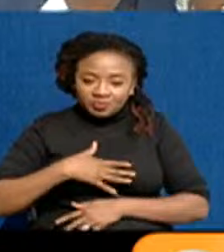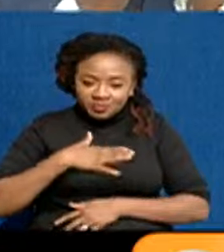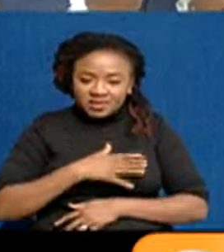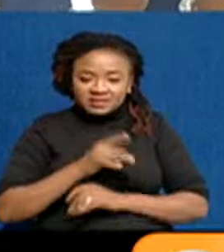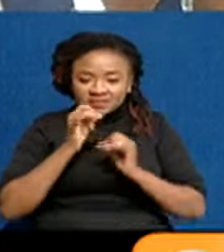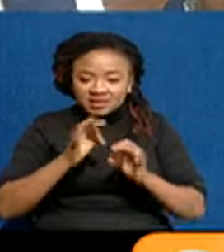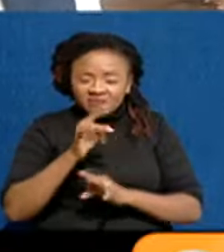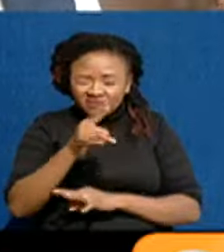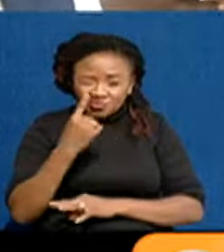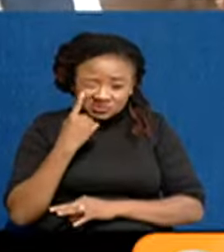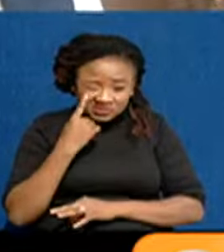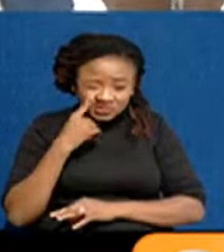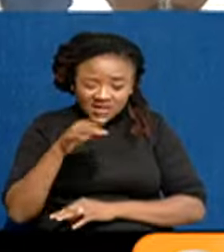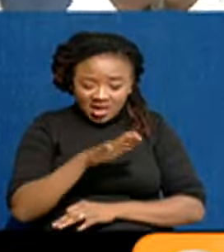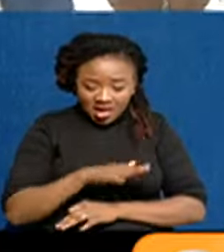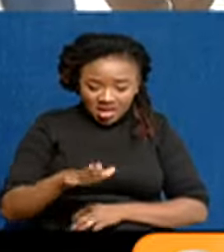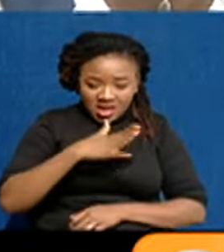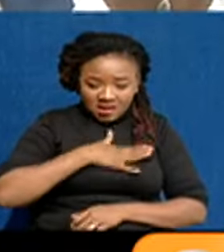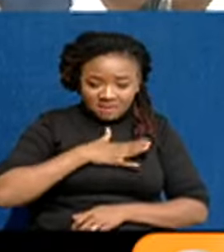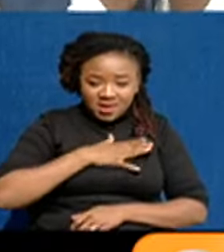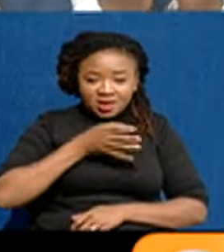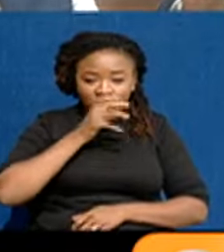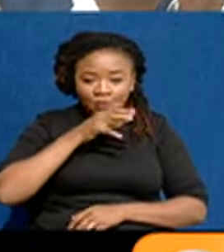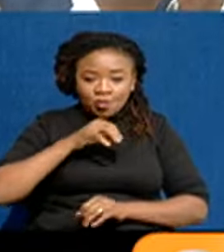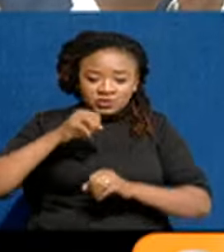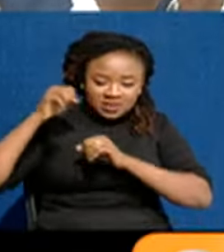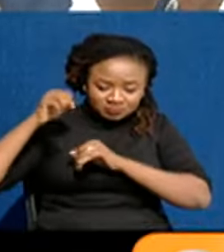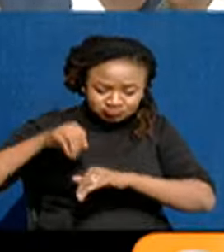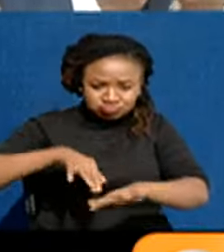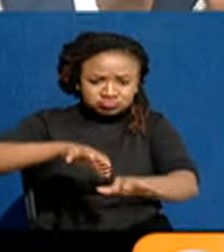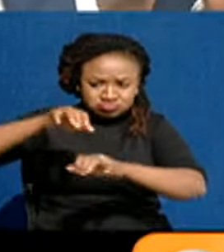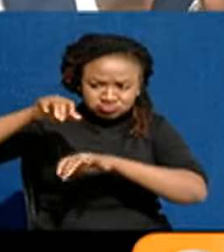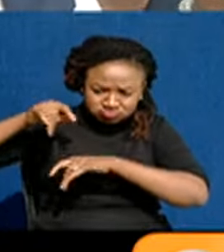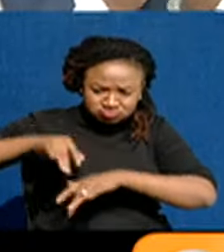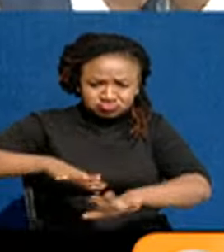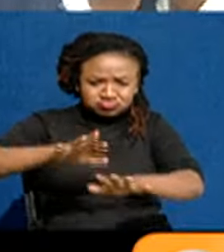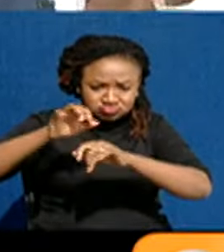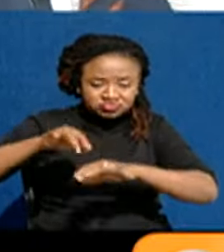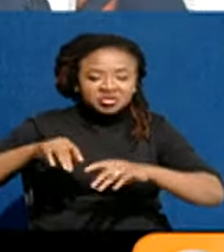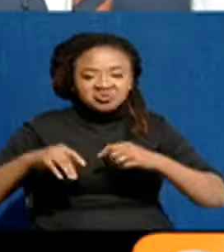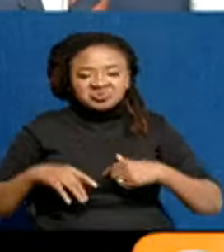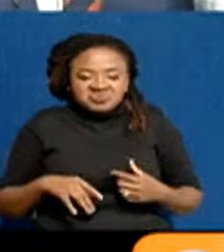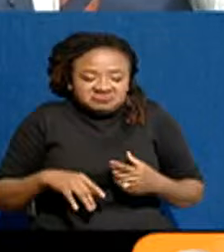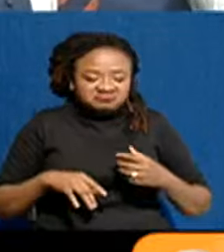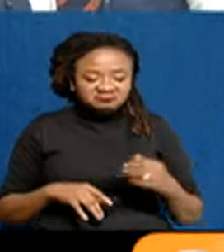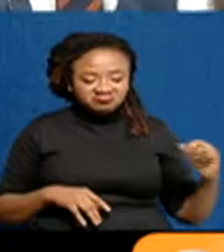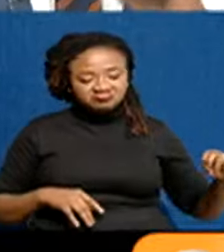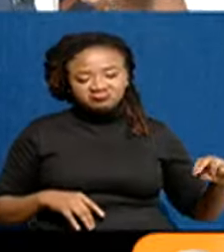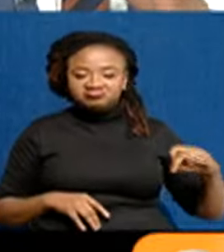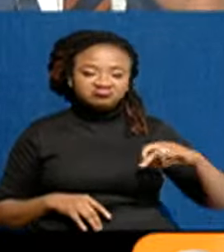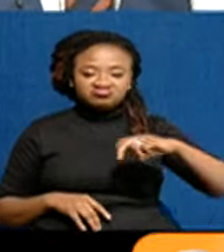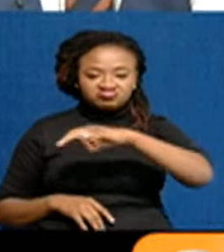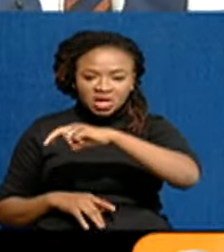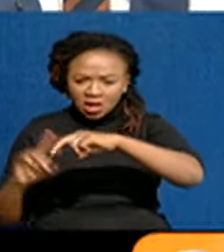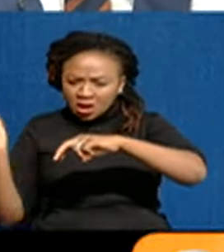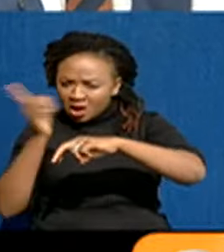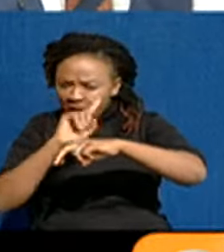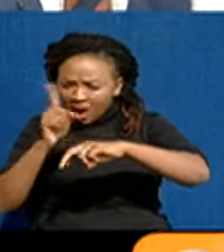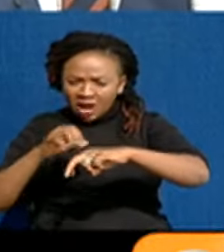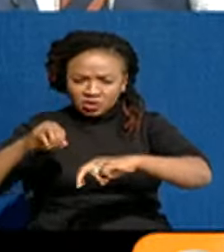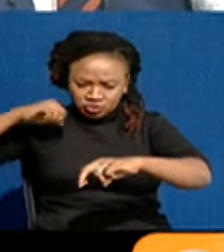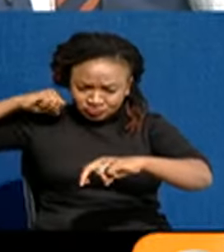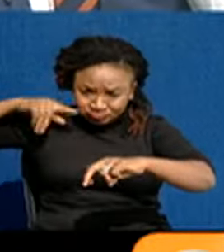in a place where there's running water, don't get into it. Call for help, don't get into running water, don't get yourself into much trouble.